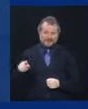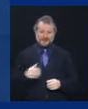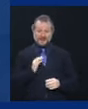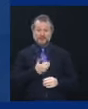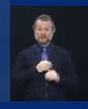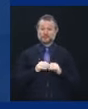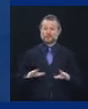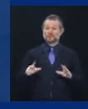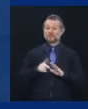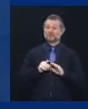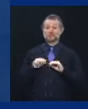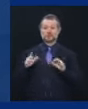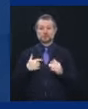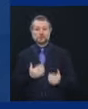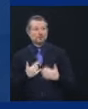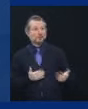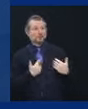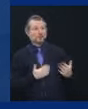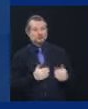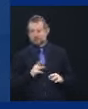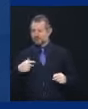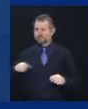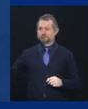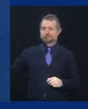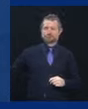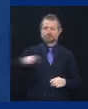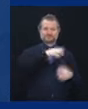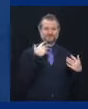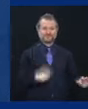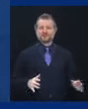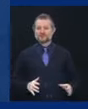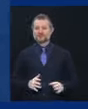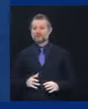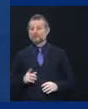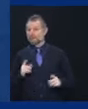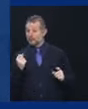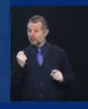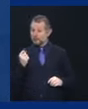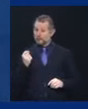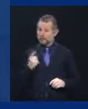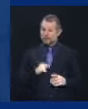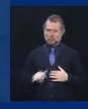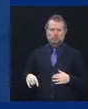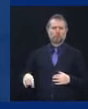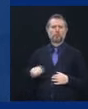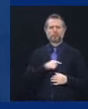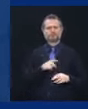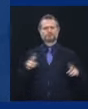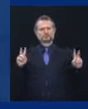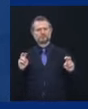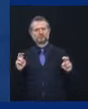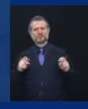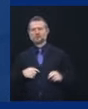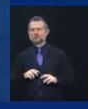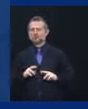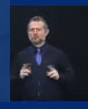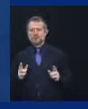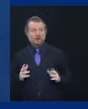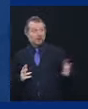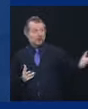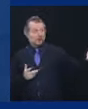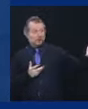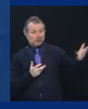on the supply. But we're in a position that when we get the supply, we will be able to move the